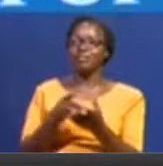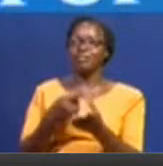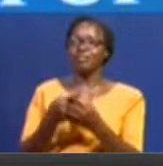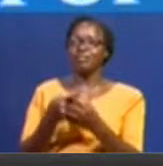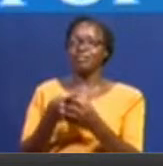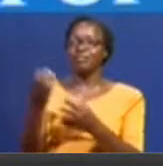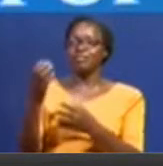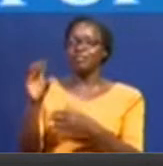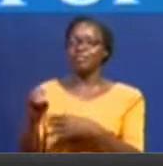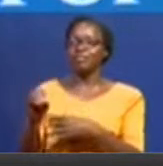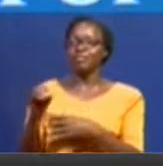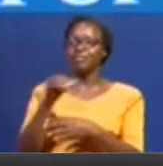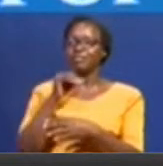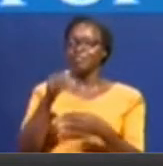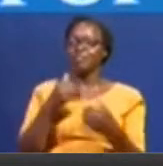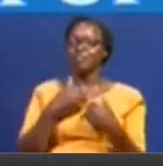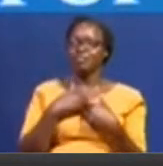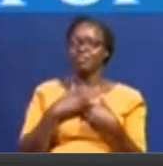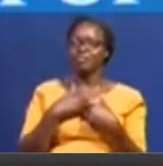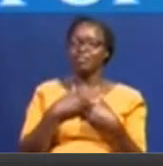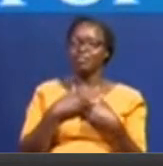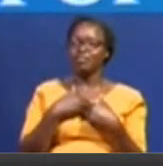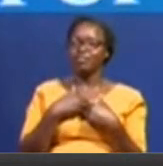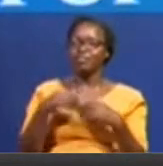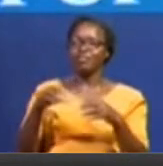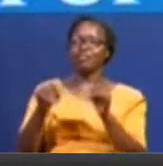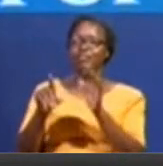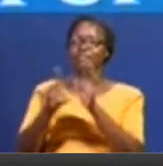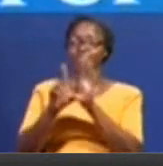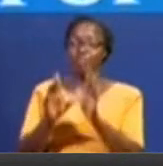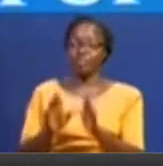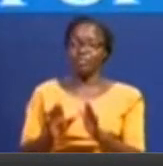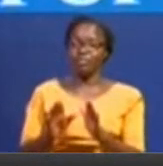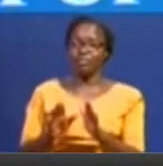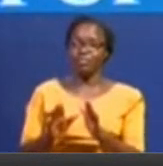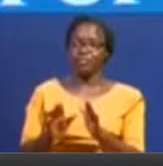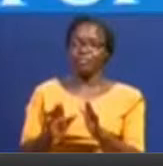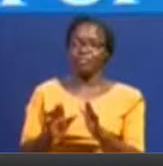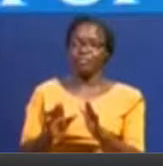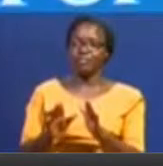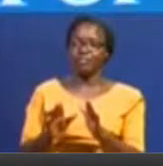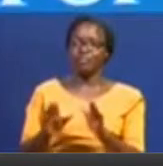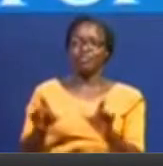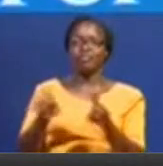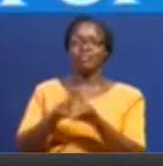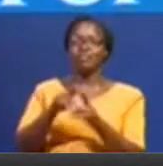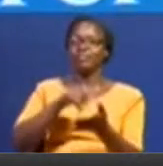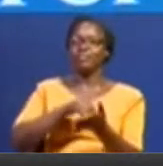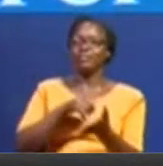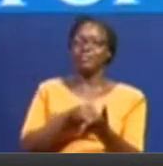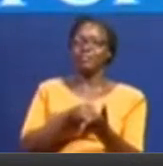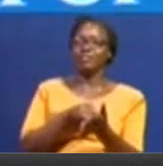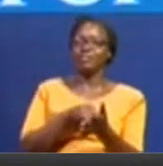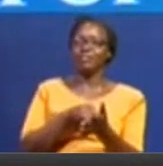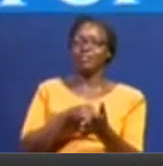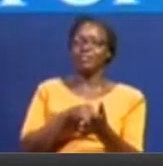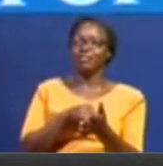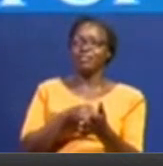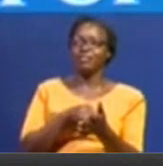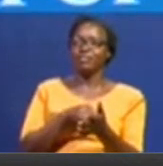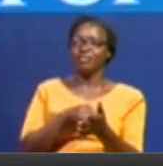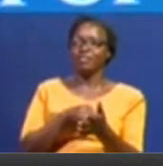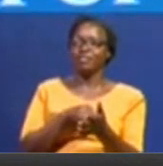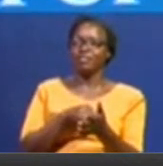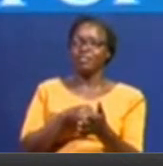CEO not having qualifications as a lawyer. But I still insist that stakeholders forums